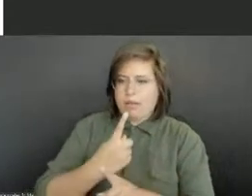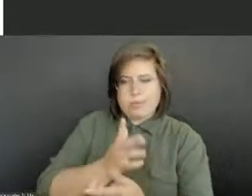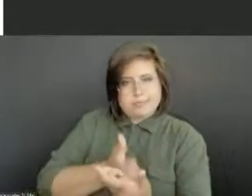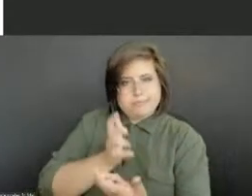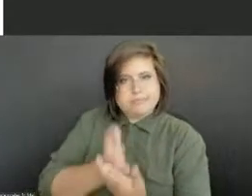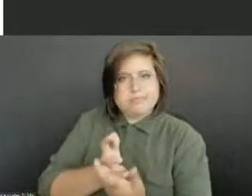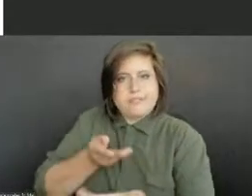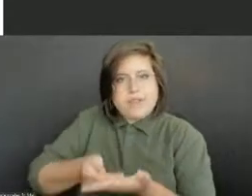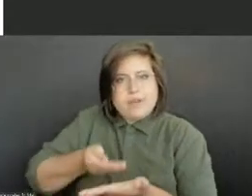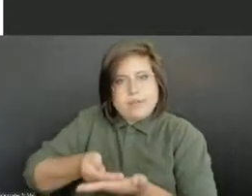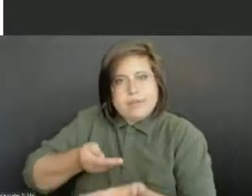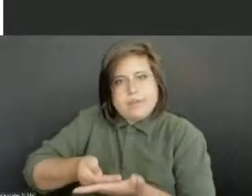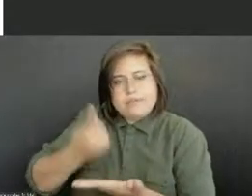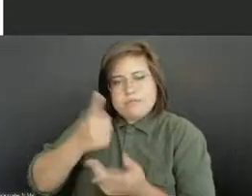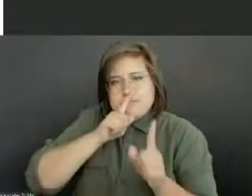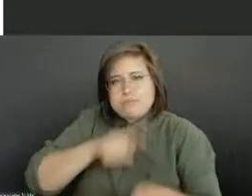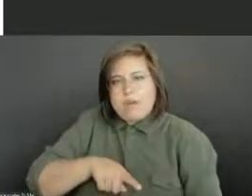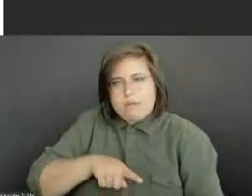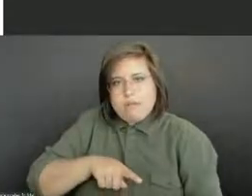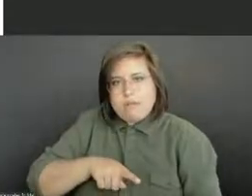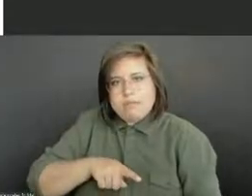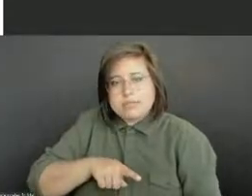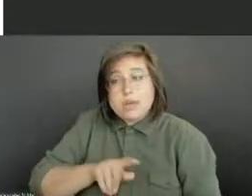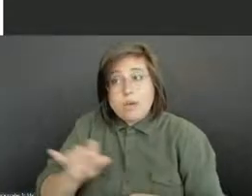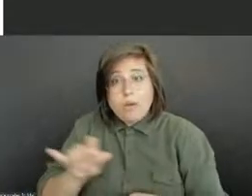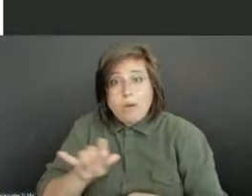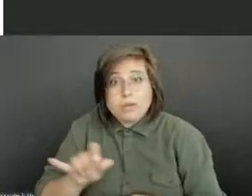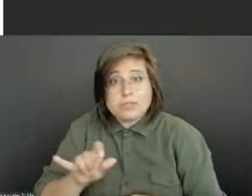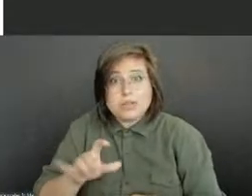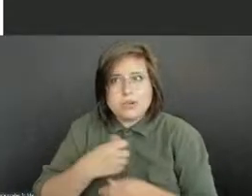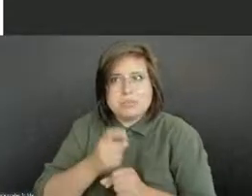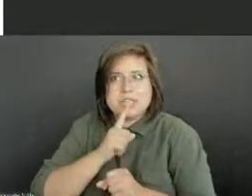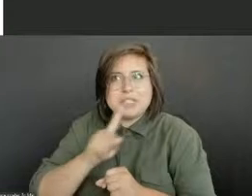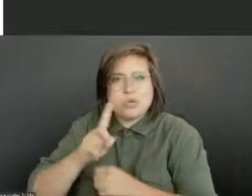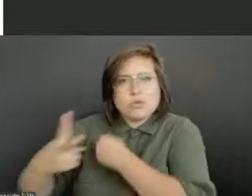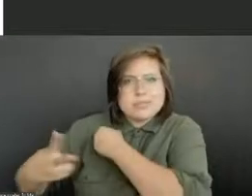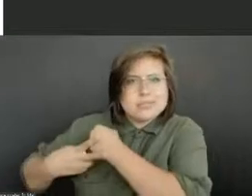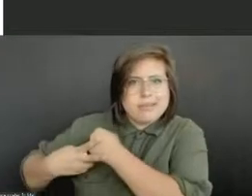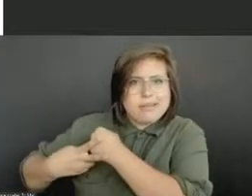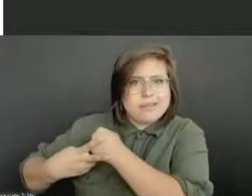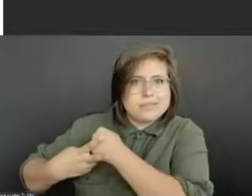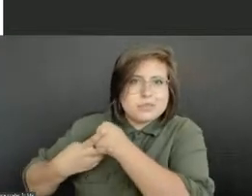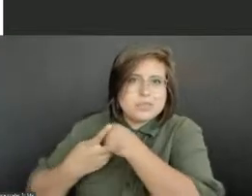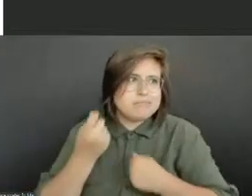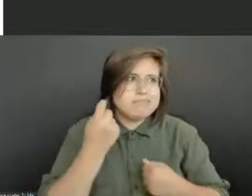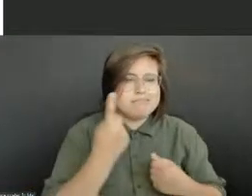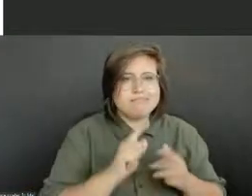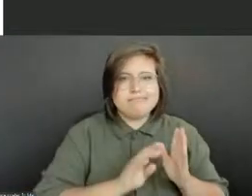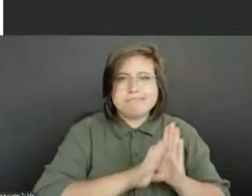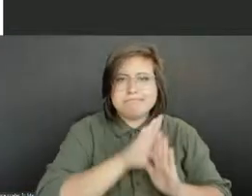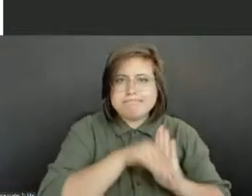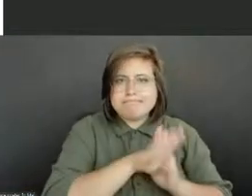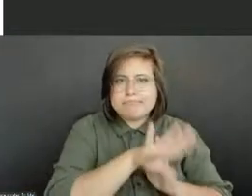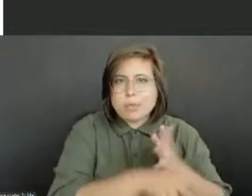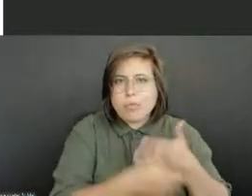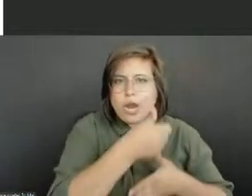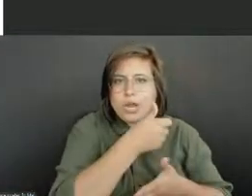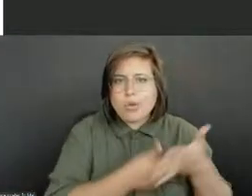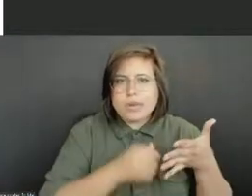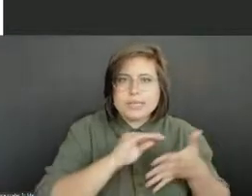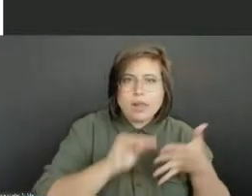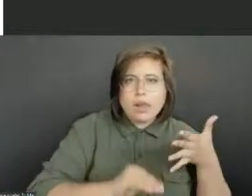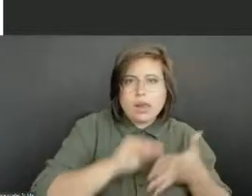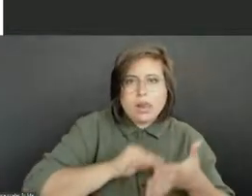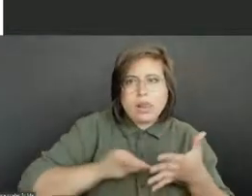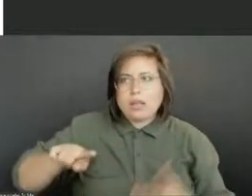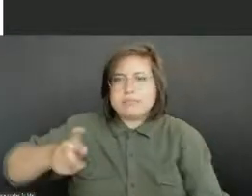and should find a way to protect that funding from ups and downs in priorities. This is a